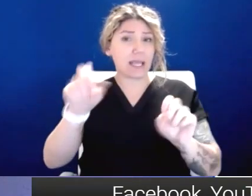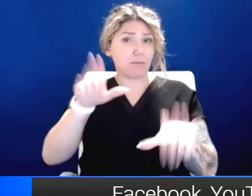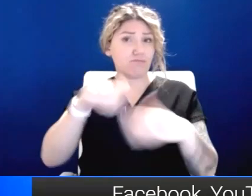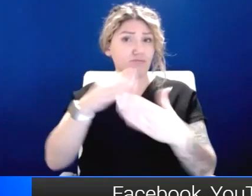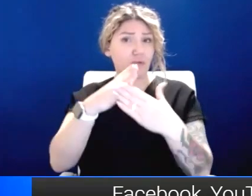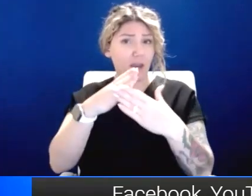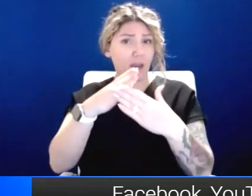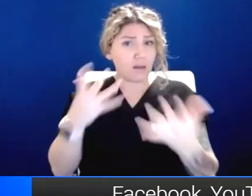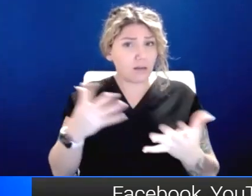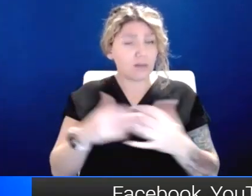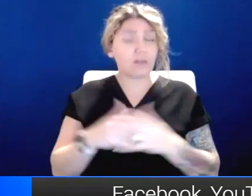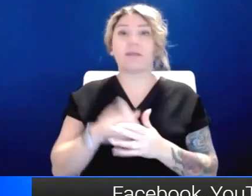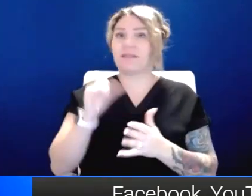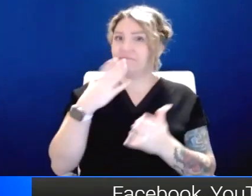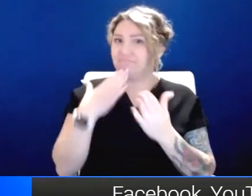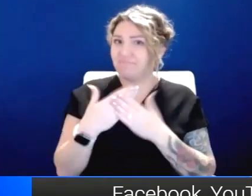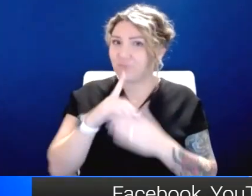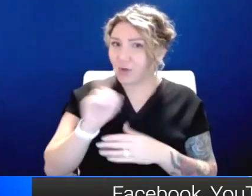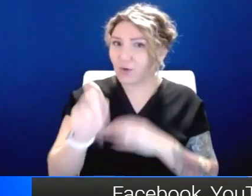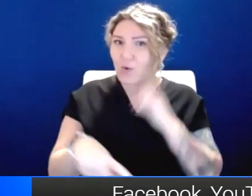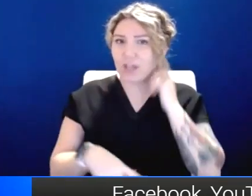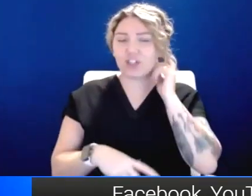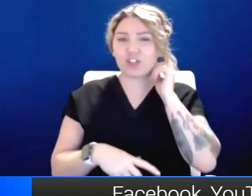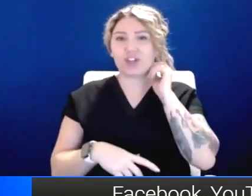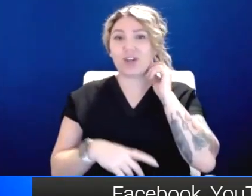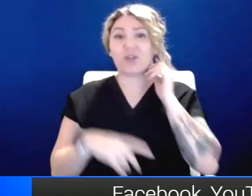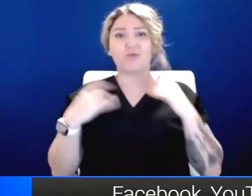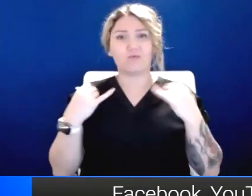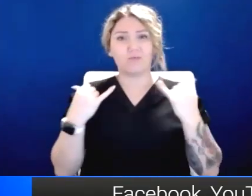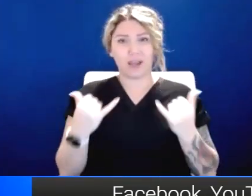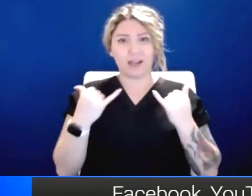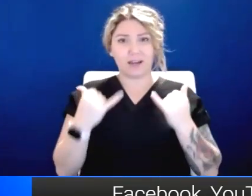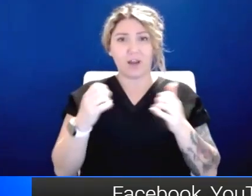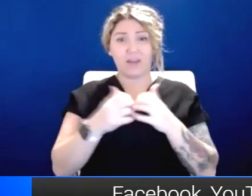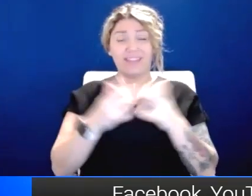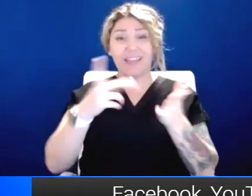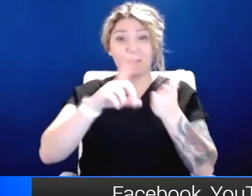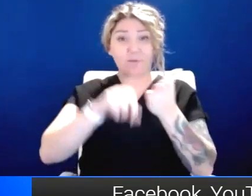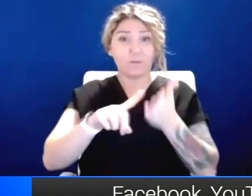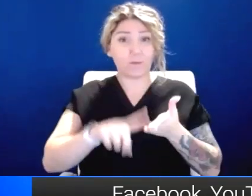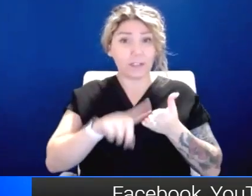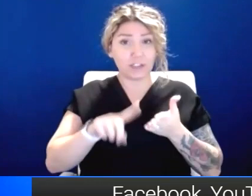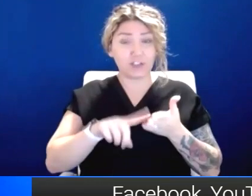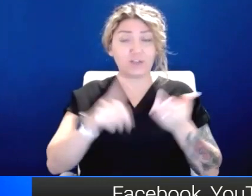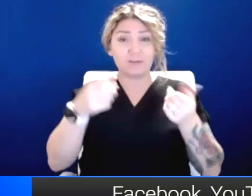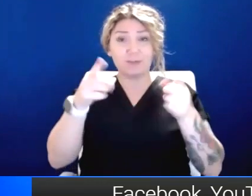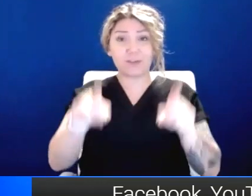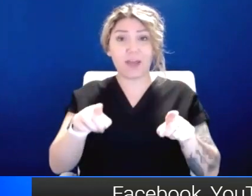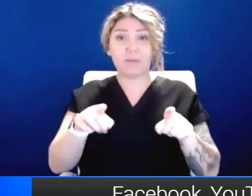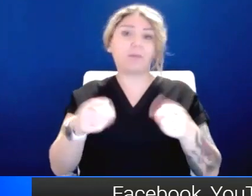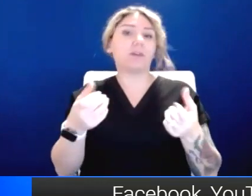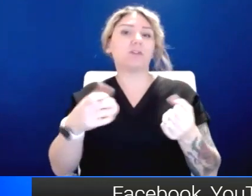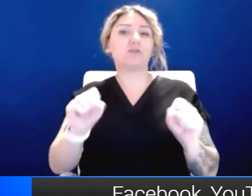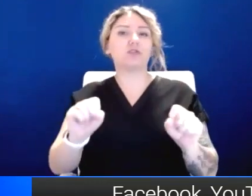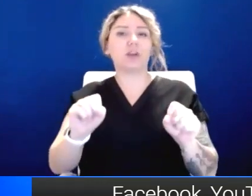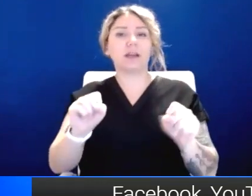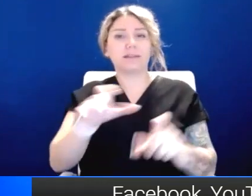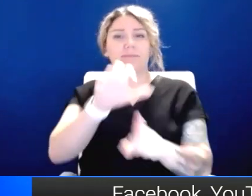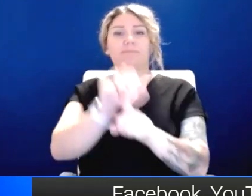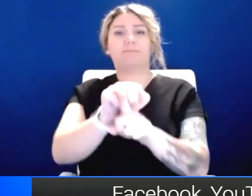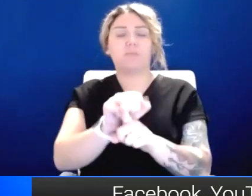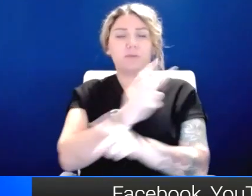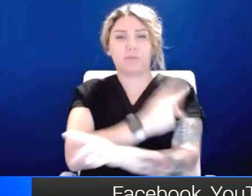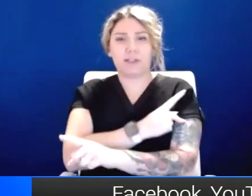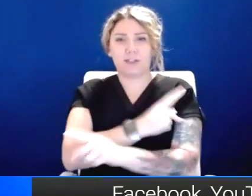a very good question. And right now, there's a lot of research going on trying to catch patients with